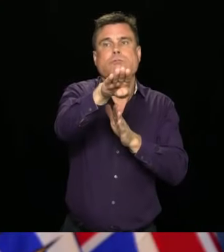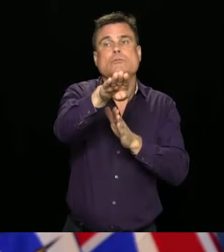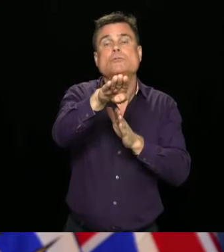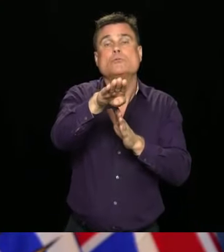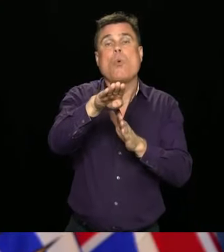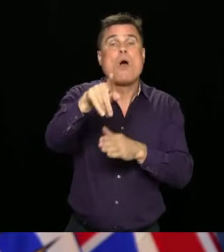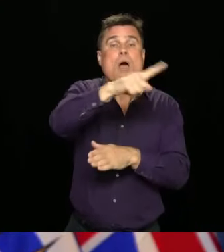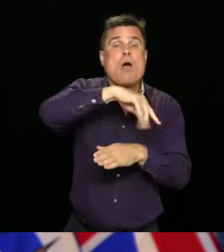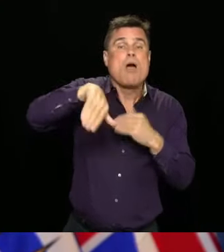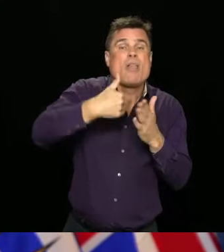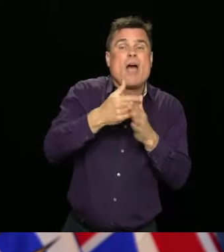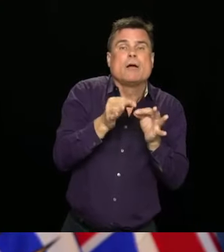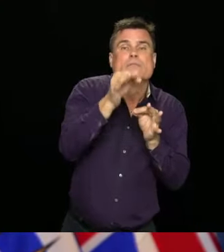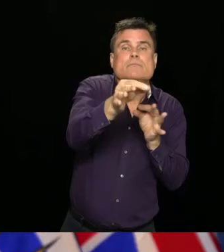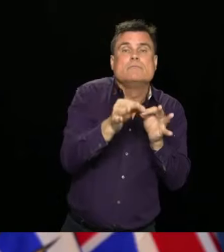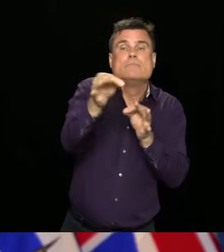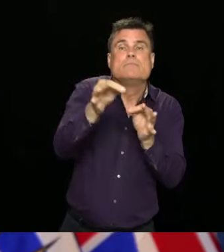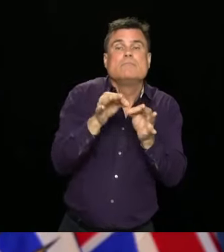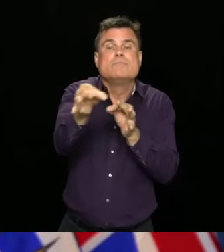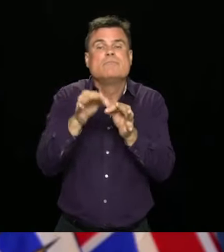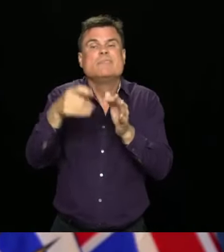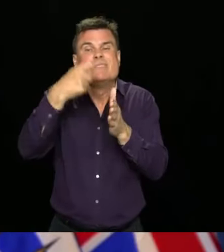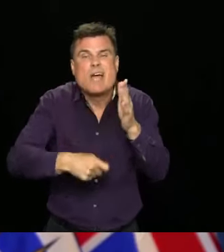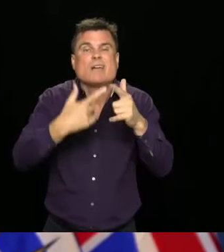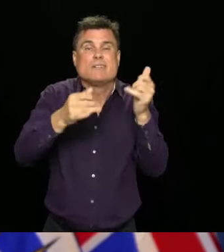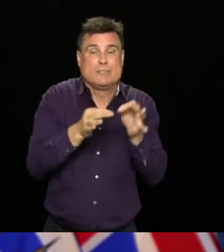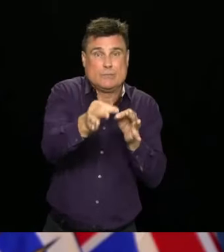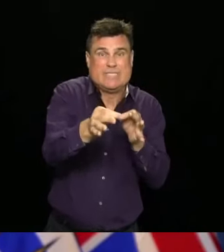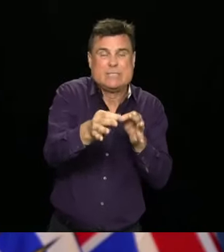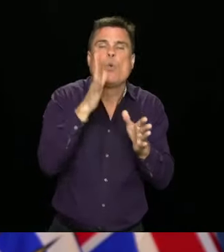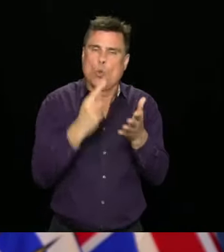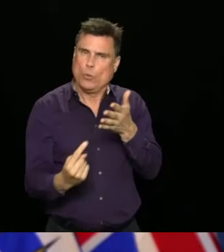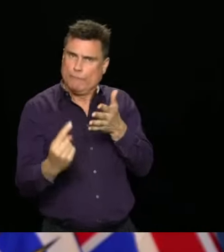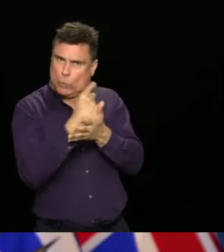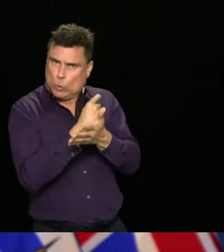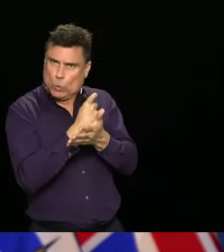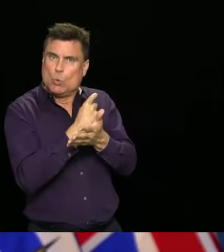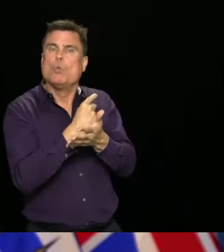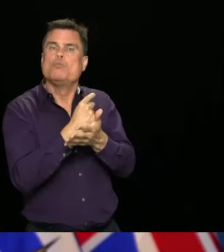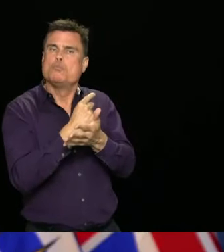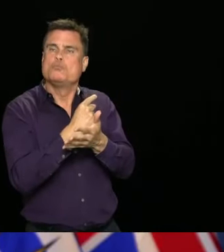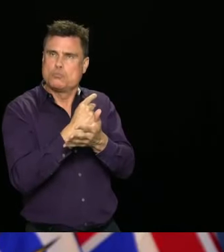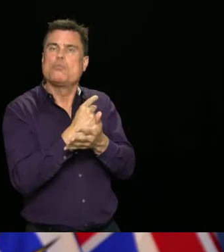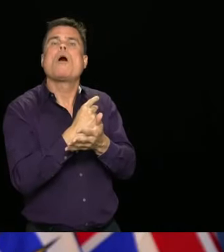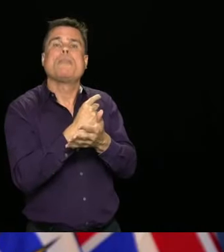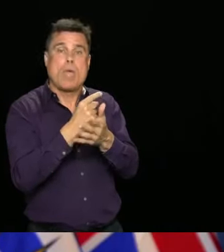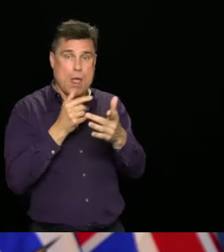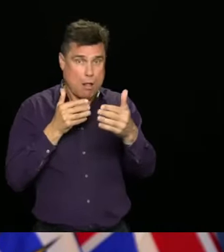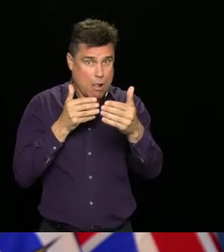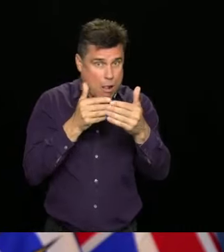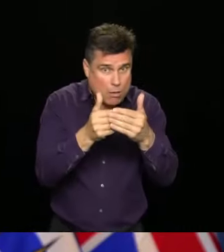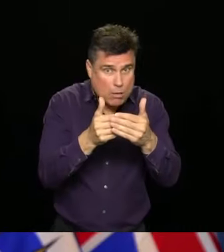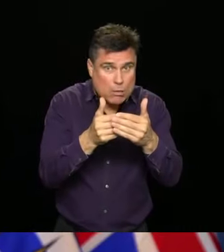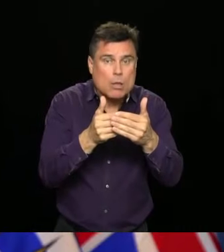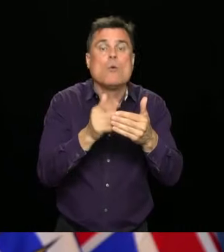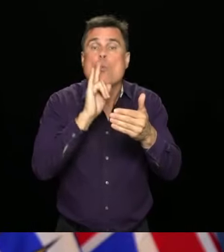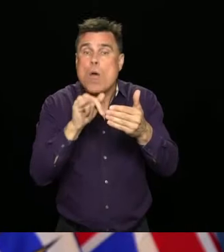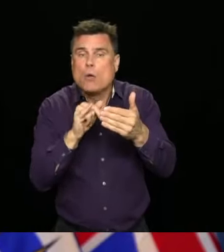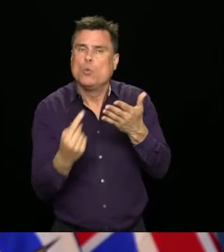in place and the other programs and services. Many of them have deadlines. We'll need to look at those deadlines. We will have a